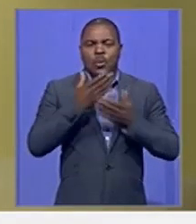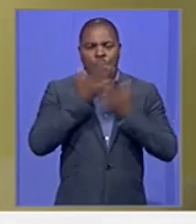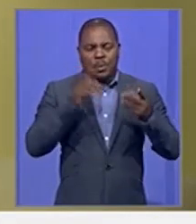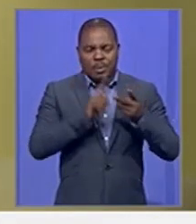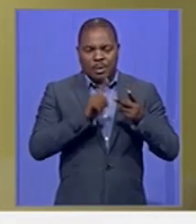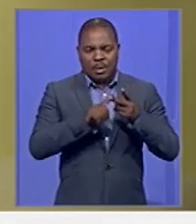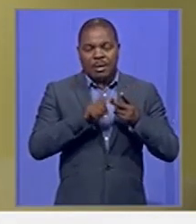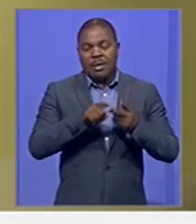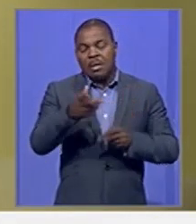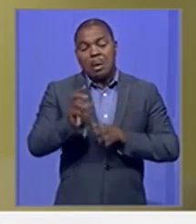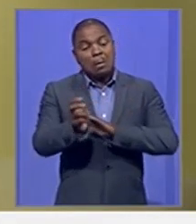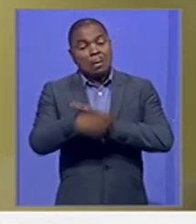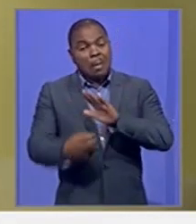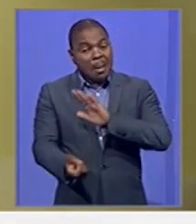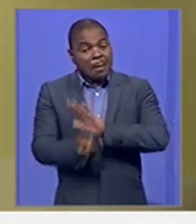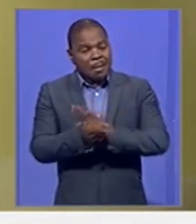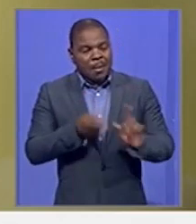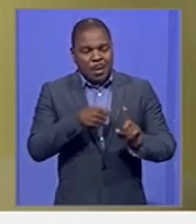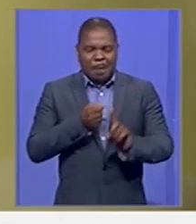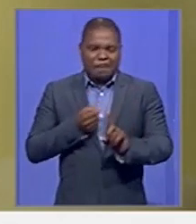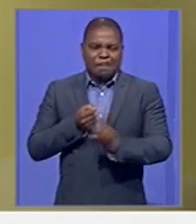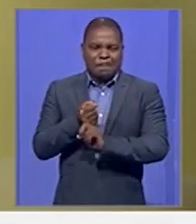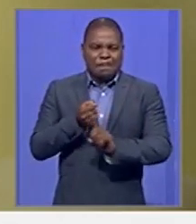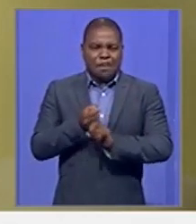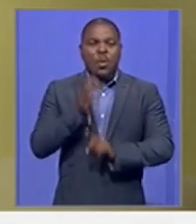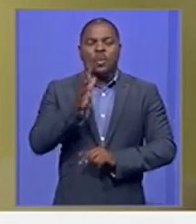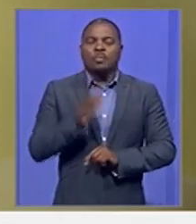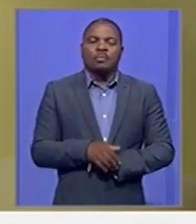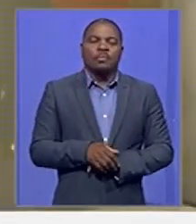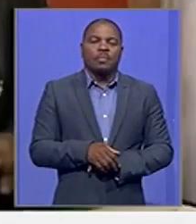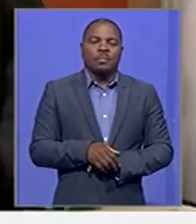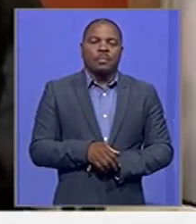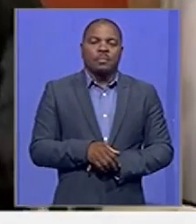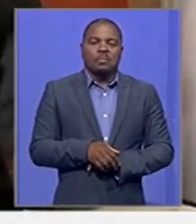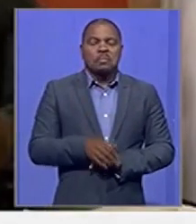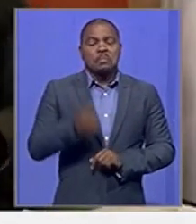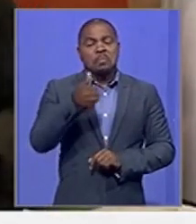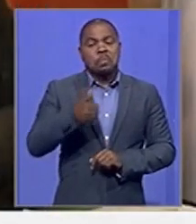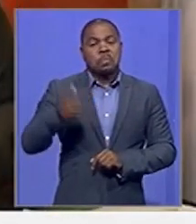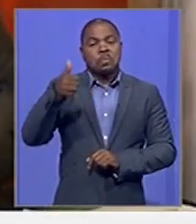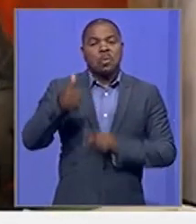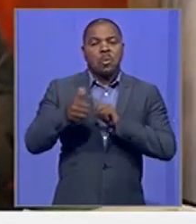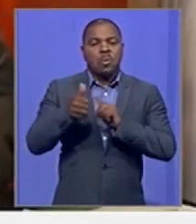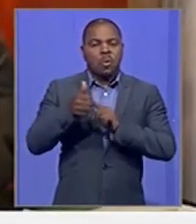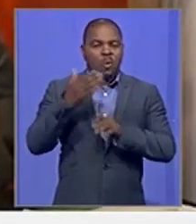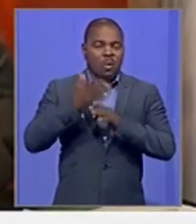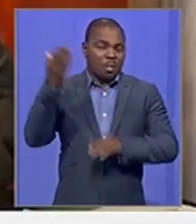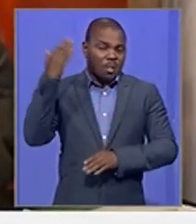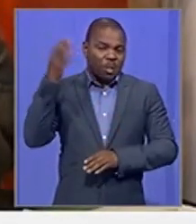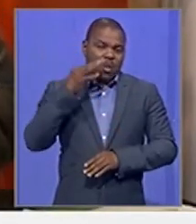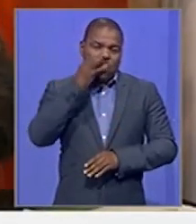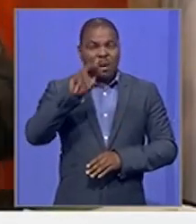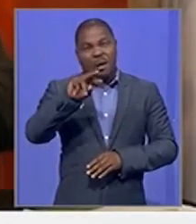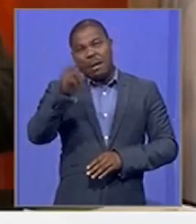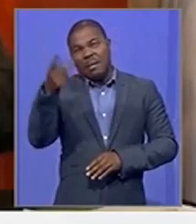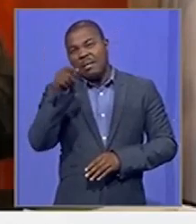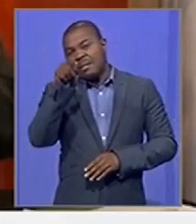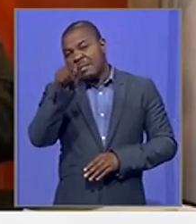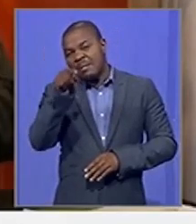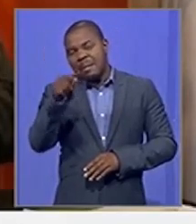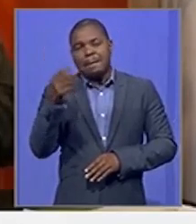go ntsha bogodu jo bo diragalang fa ditirelong tsa bosetšhaba. Motlhankedi-khuduthamaga wa maloba o begile fa tona nngwe ga mmogo